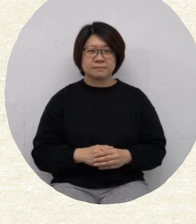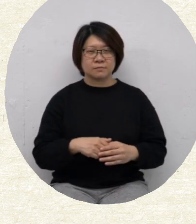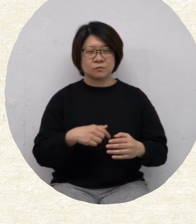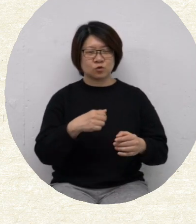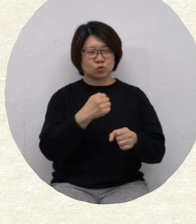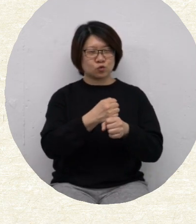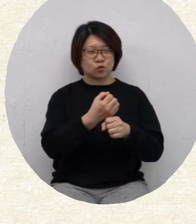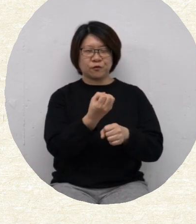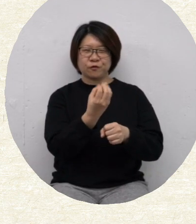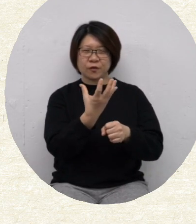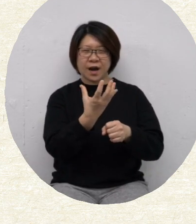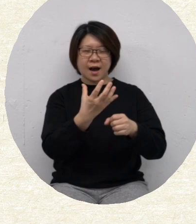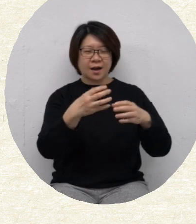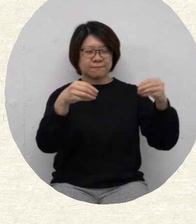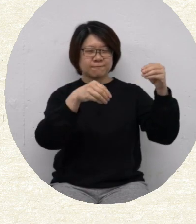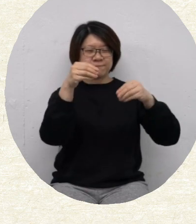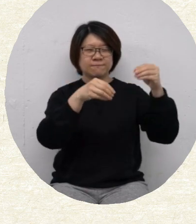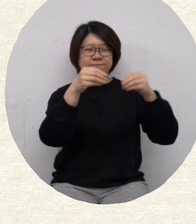eternal.